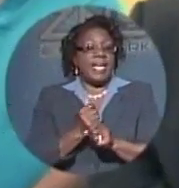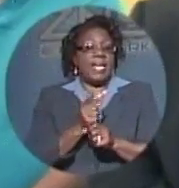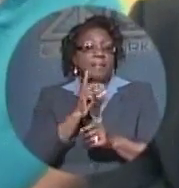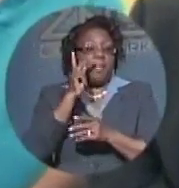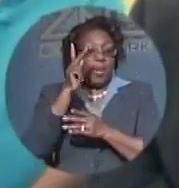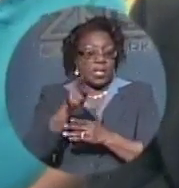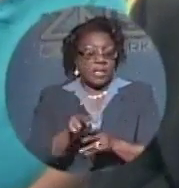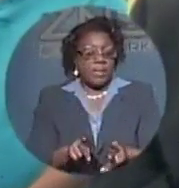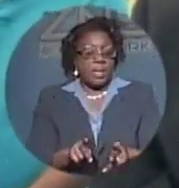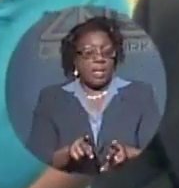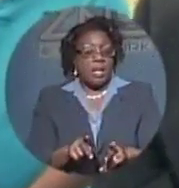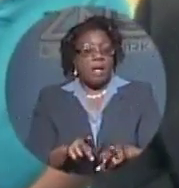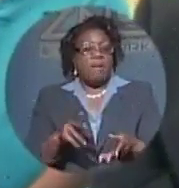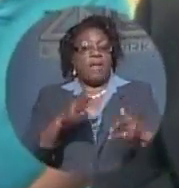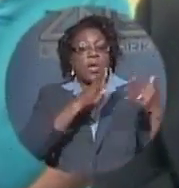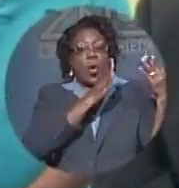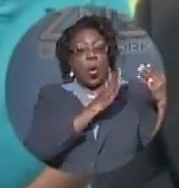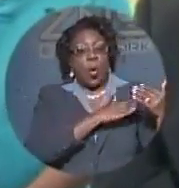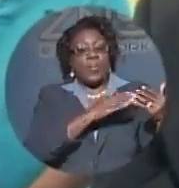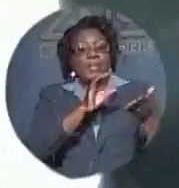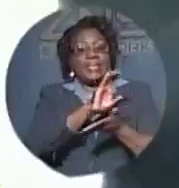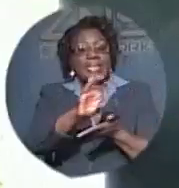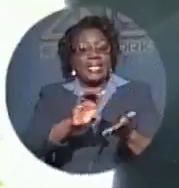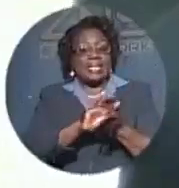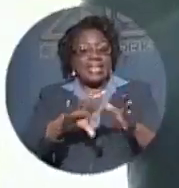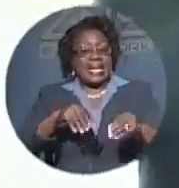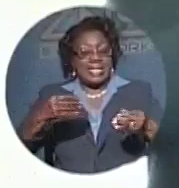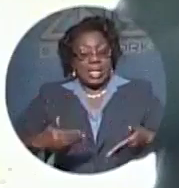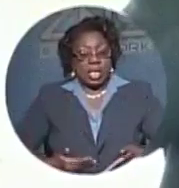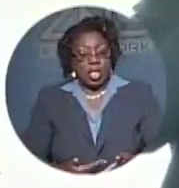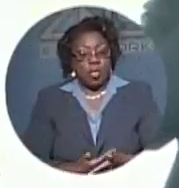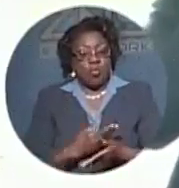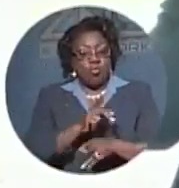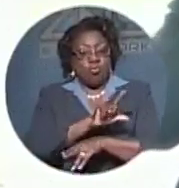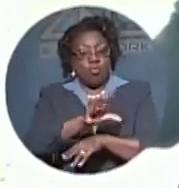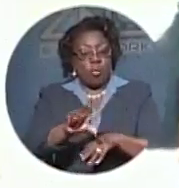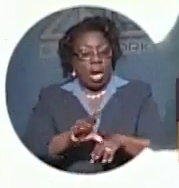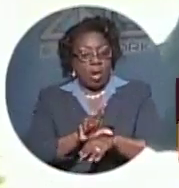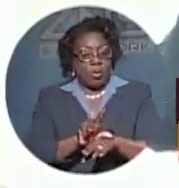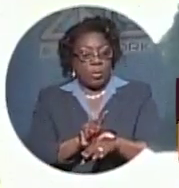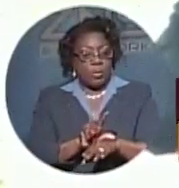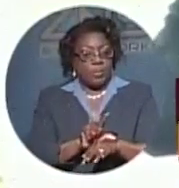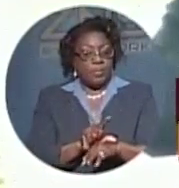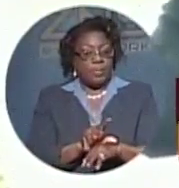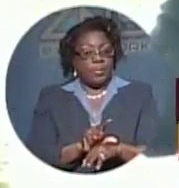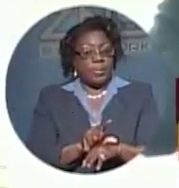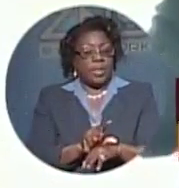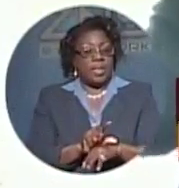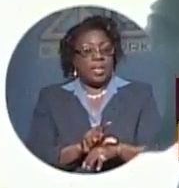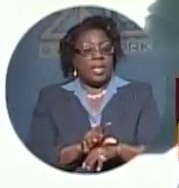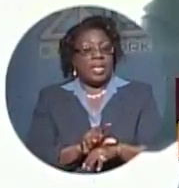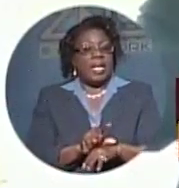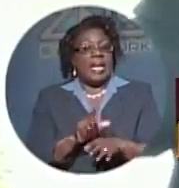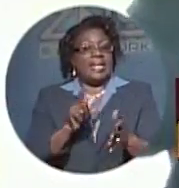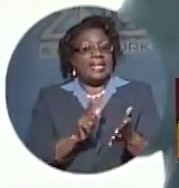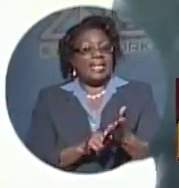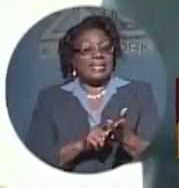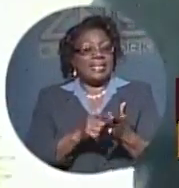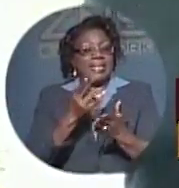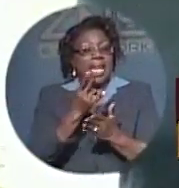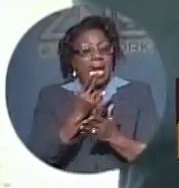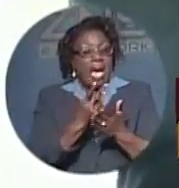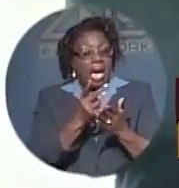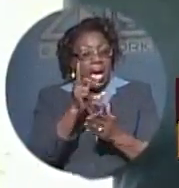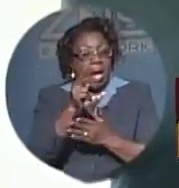for the Hope Center to acquire the new site. We finally decided on this property, and this is half